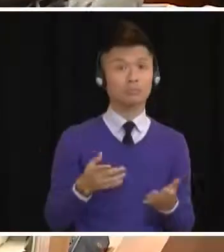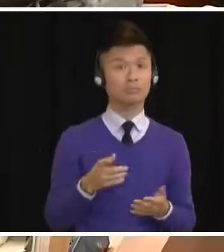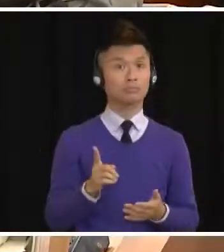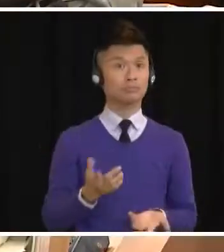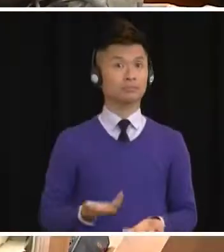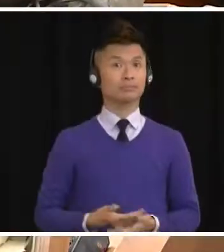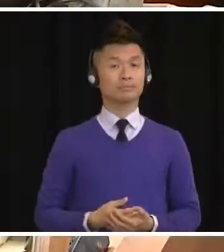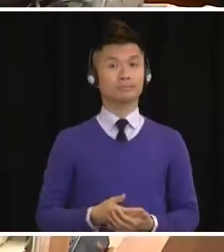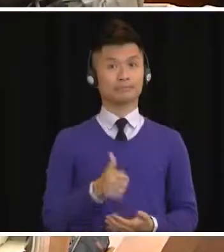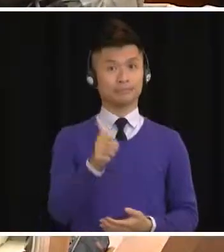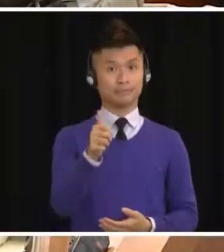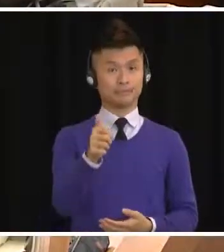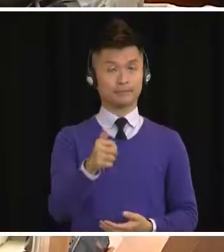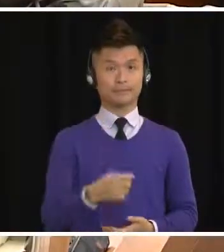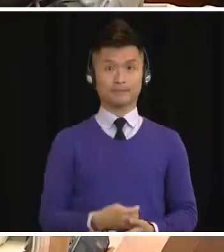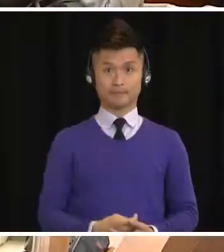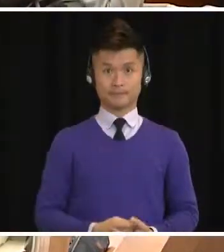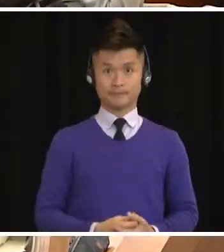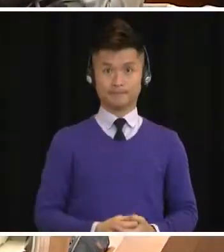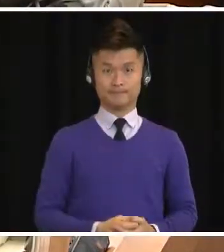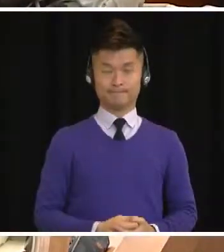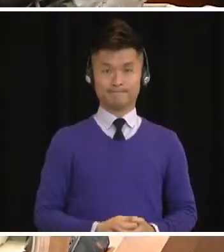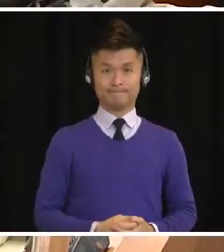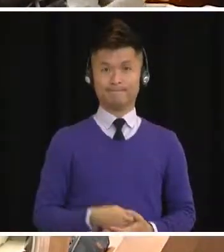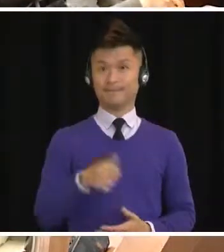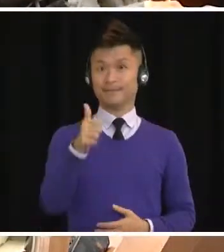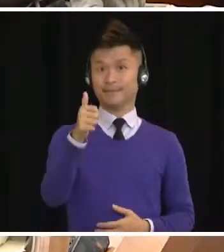Thank you, Mrs. Garb. Lundy.